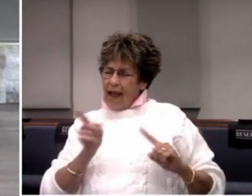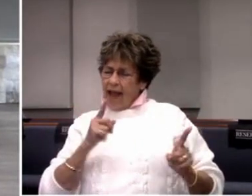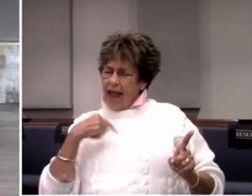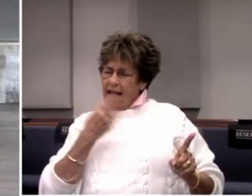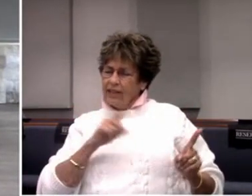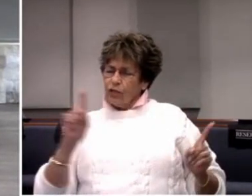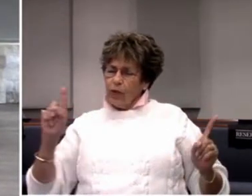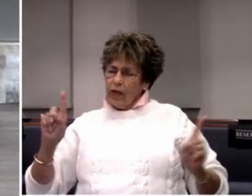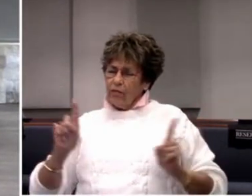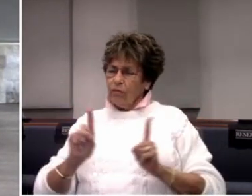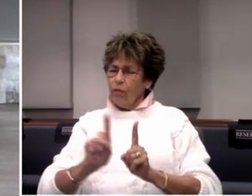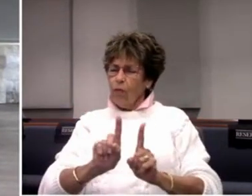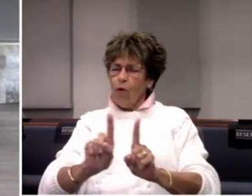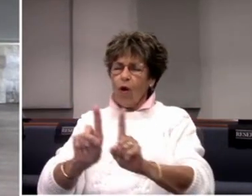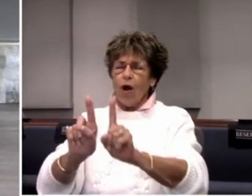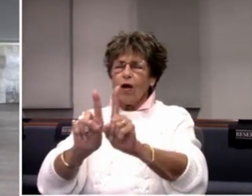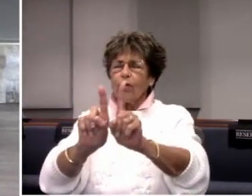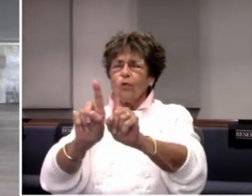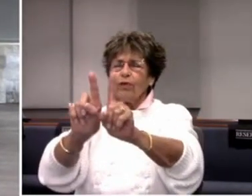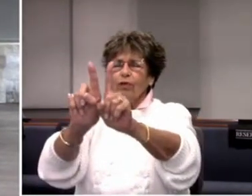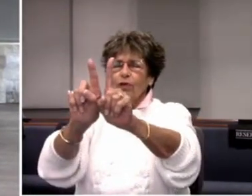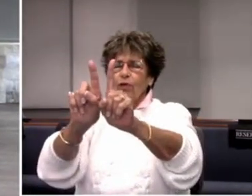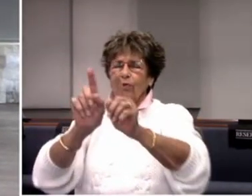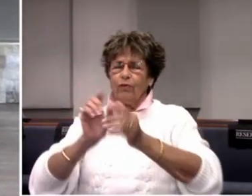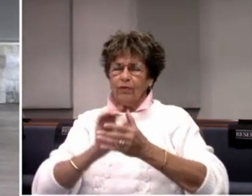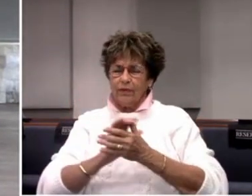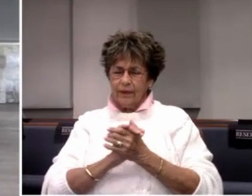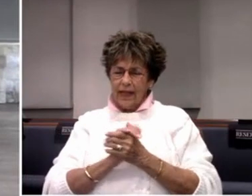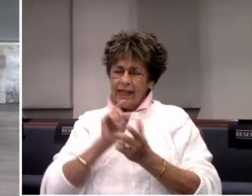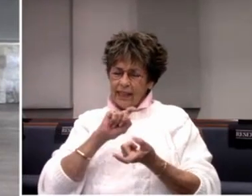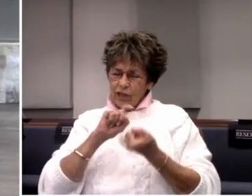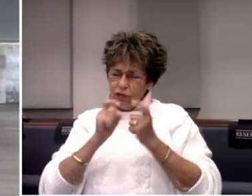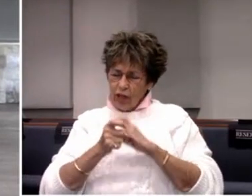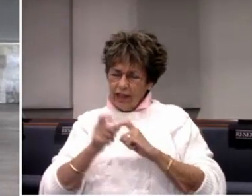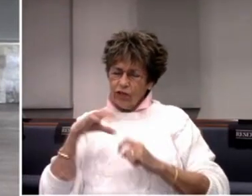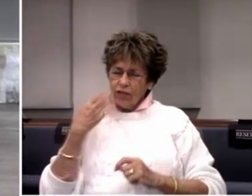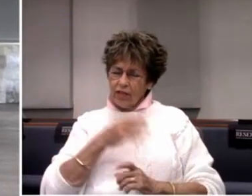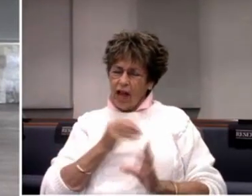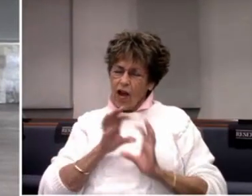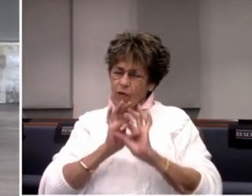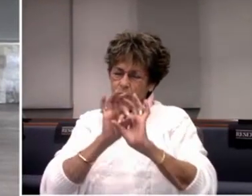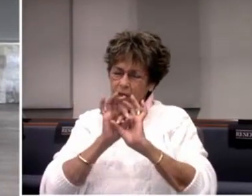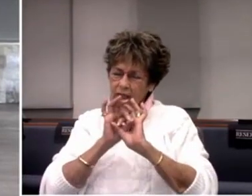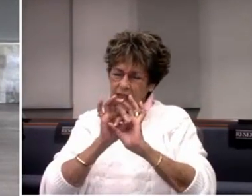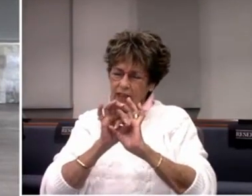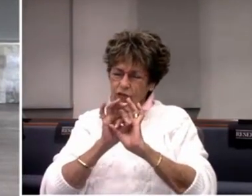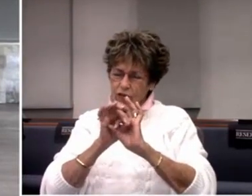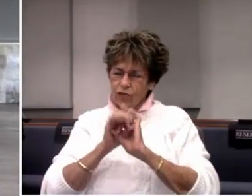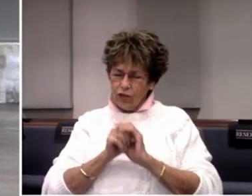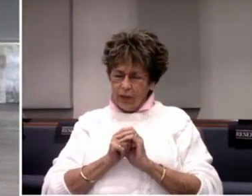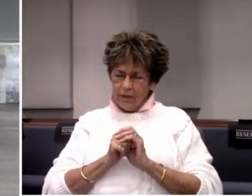peace is transformed and transcended upon our relationships so that the fruit of righteousness could be